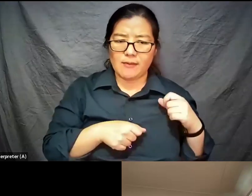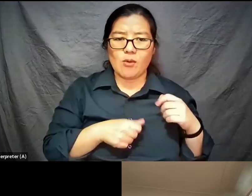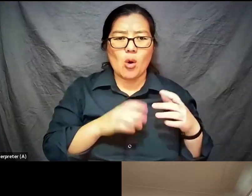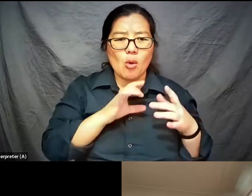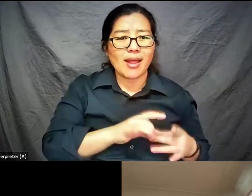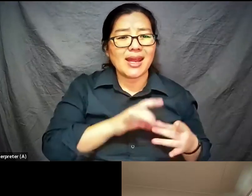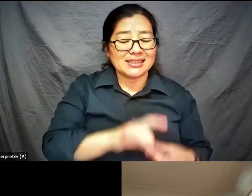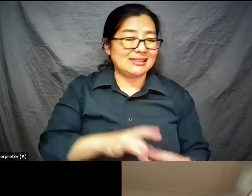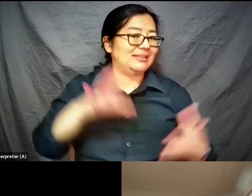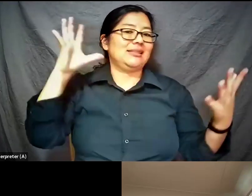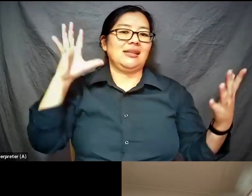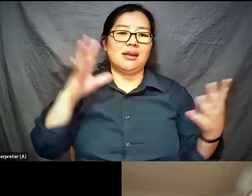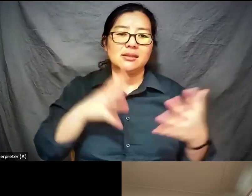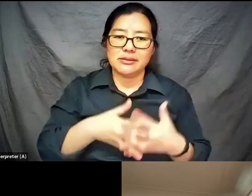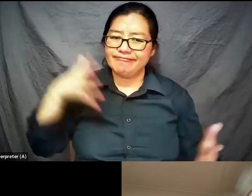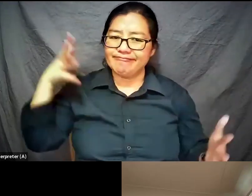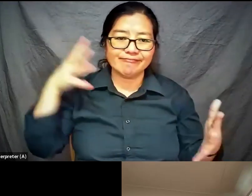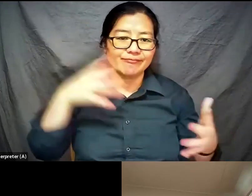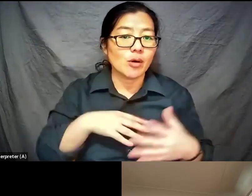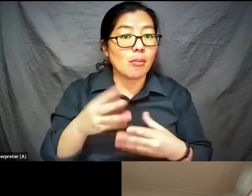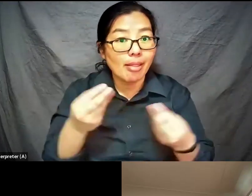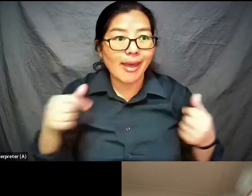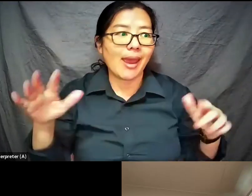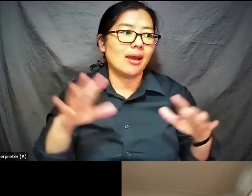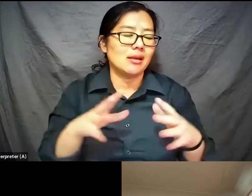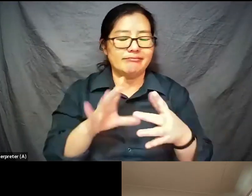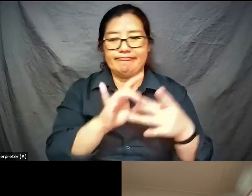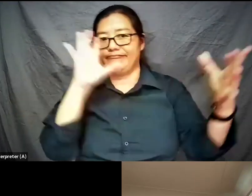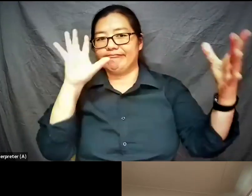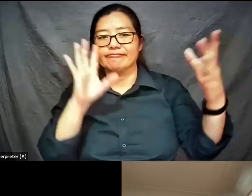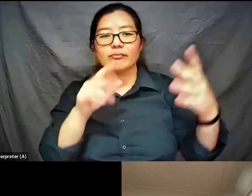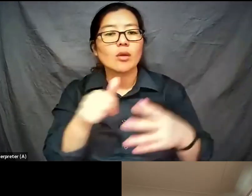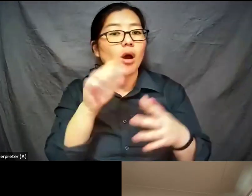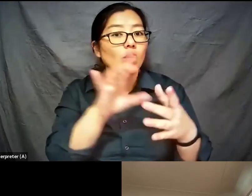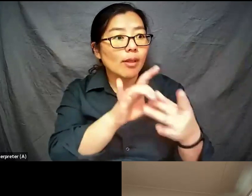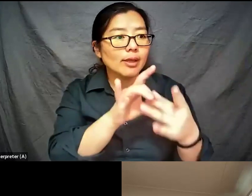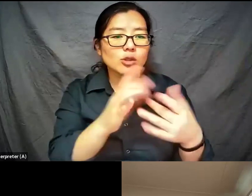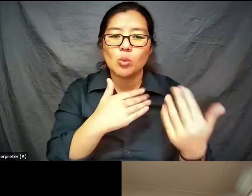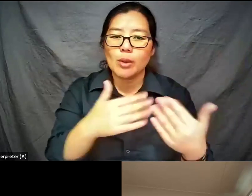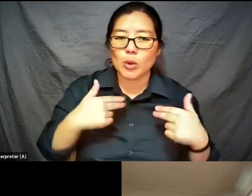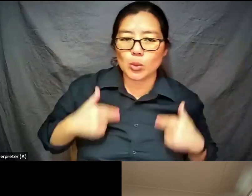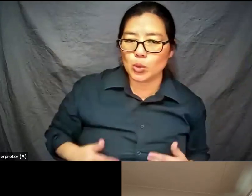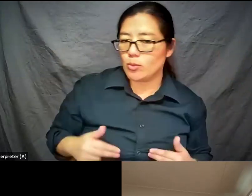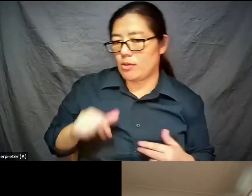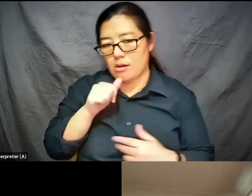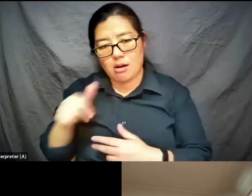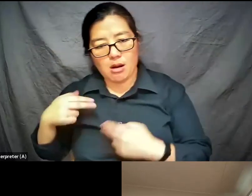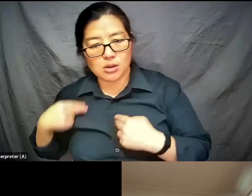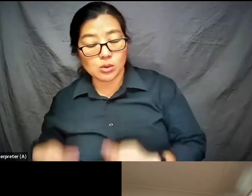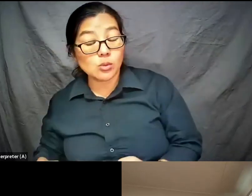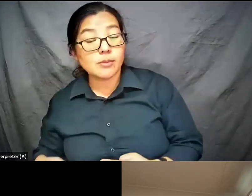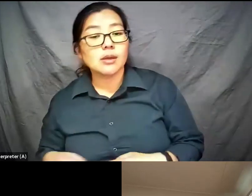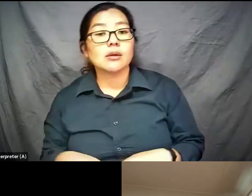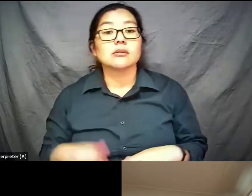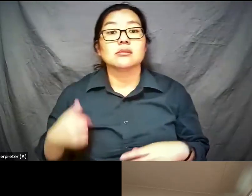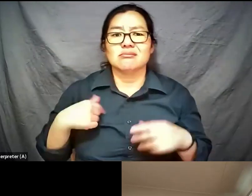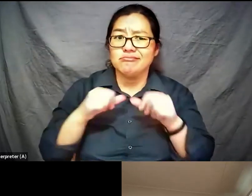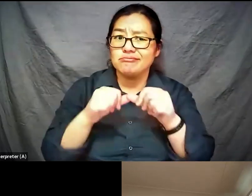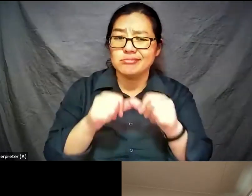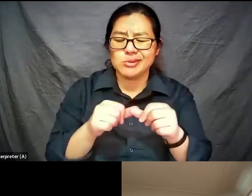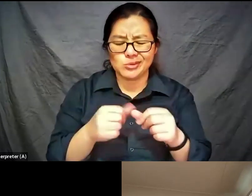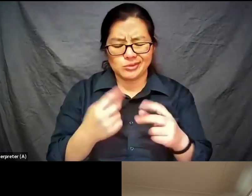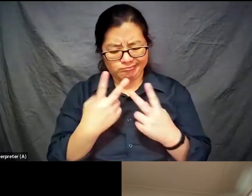that as like the main vehicle to storytell. I think that's something I've been trying to move away from, and why I